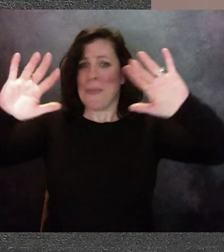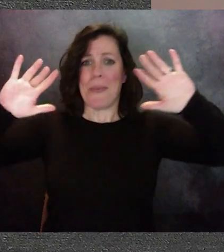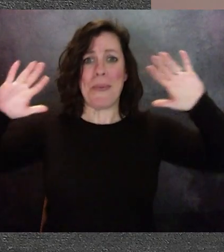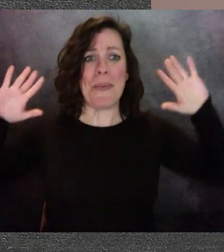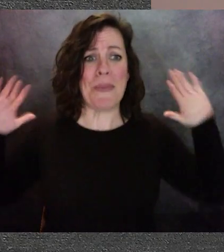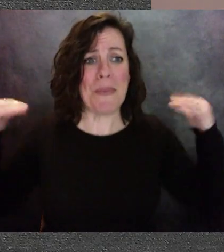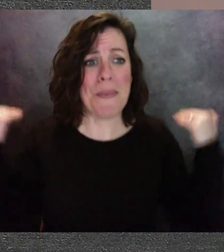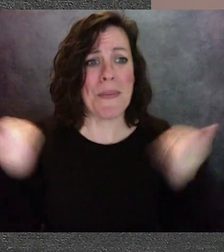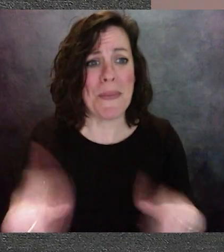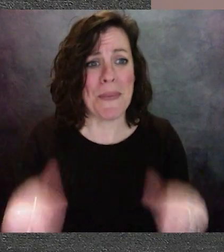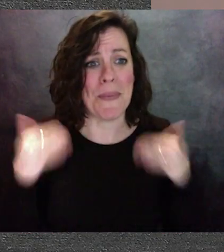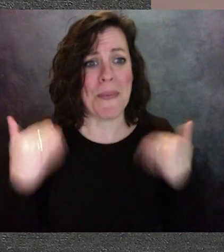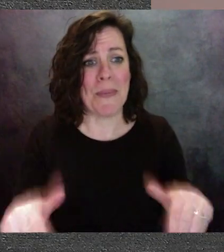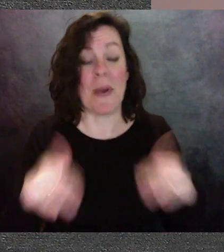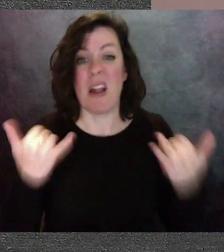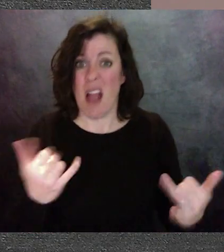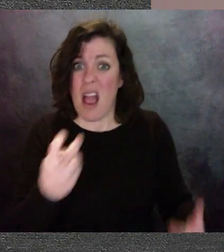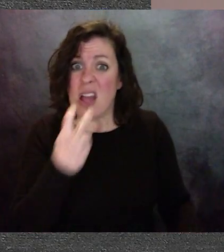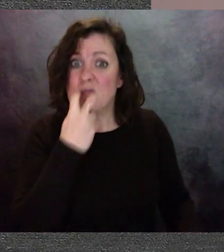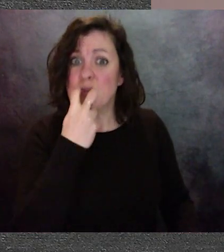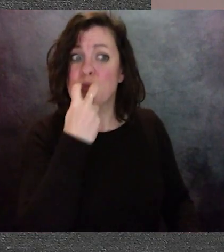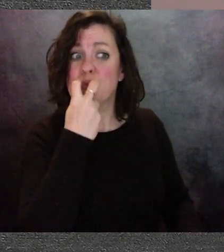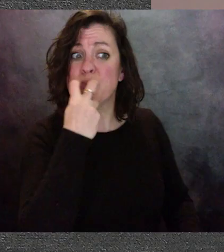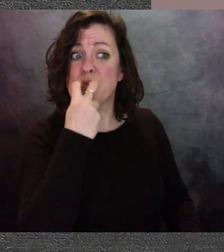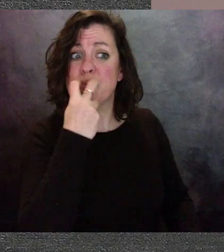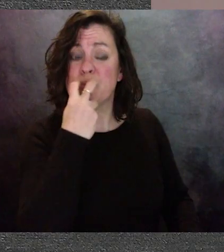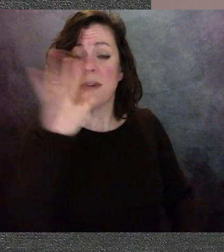The ringmaster blows his whistle.